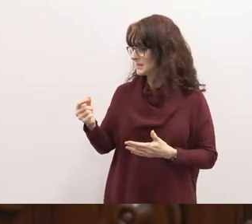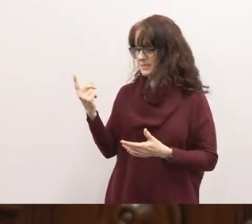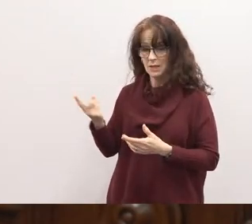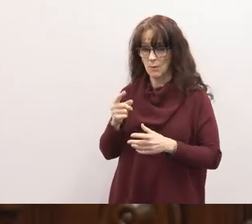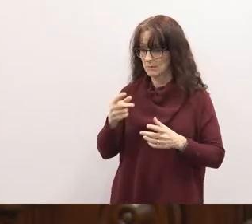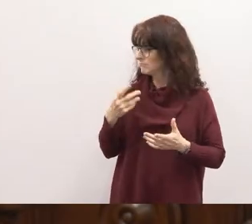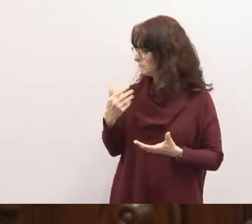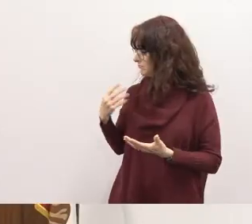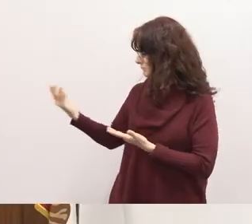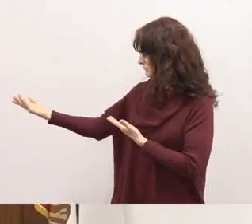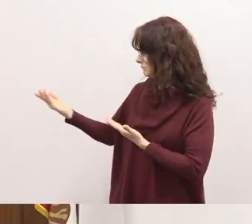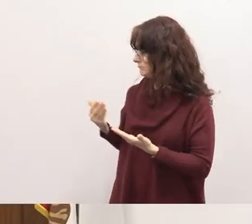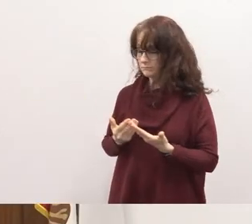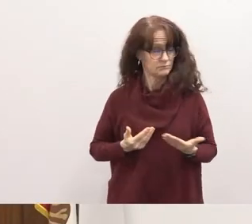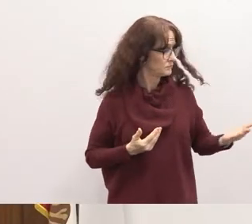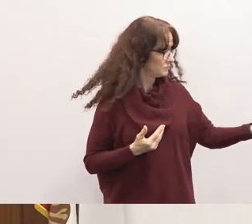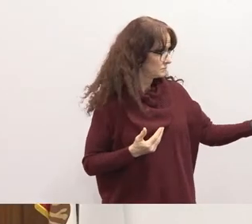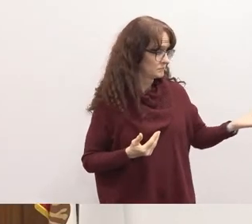anything else?